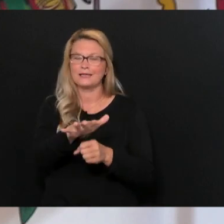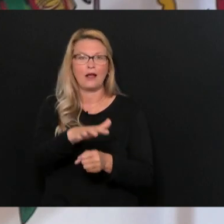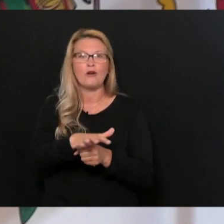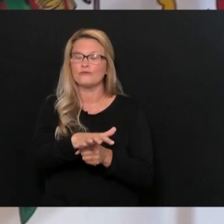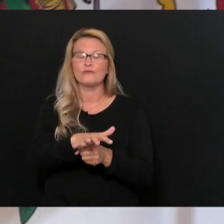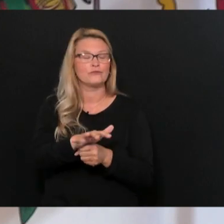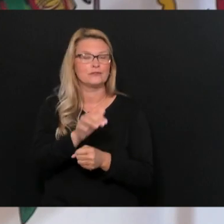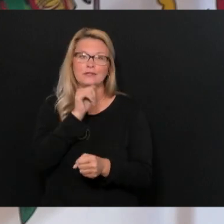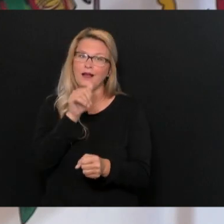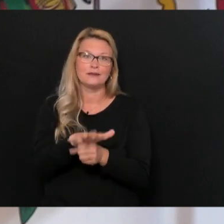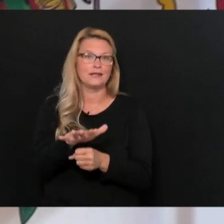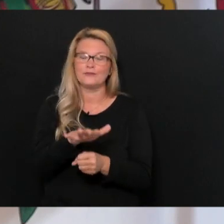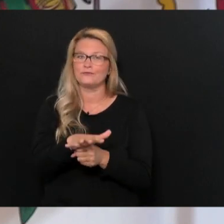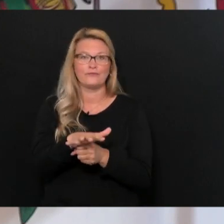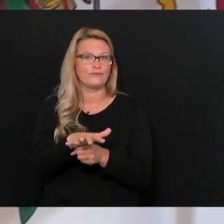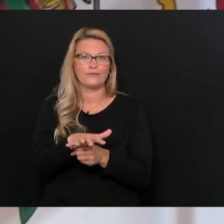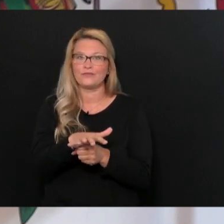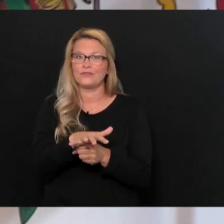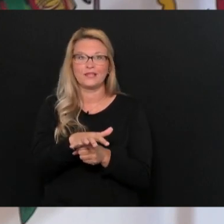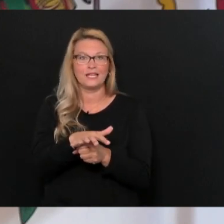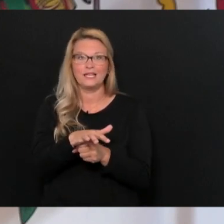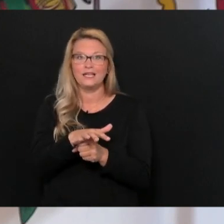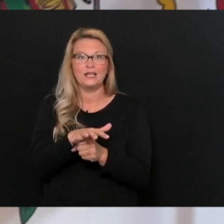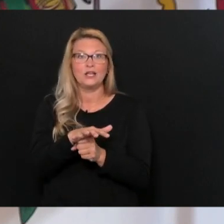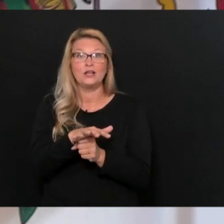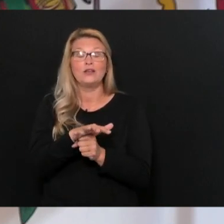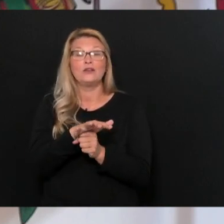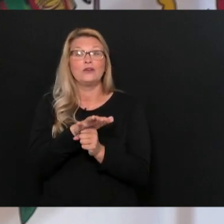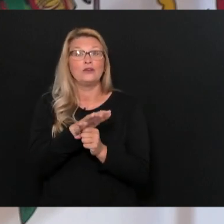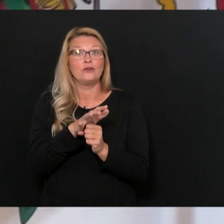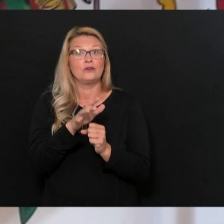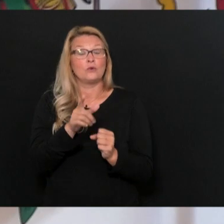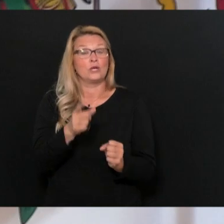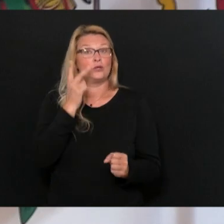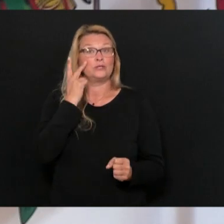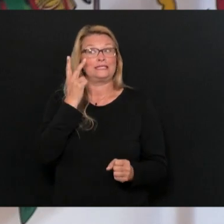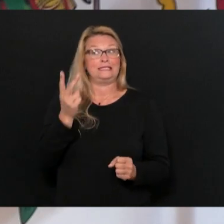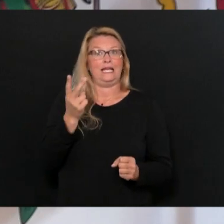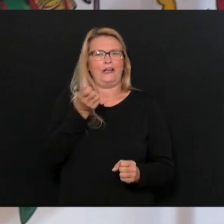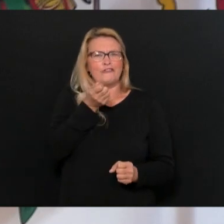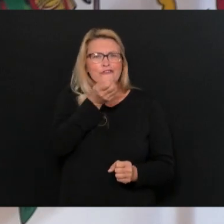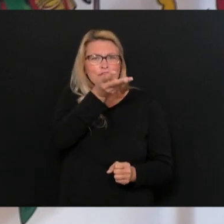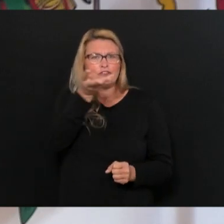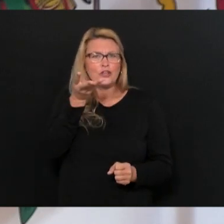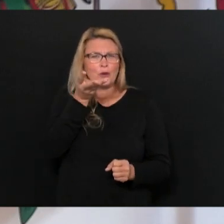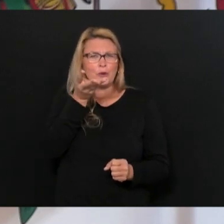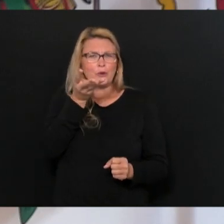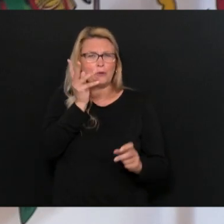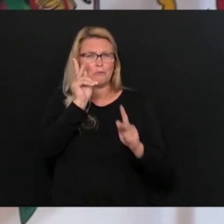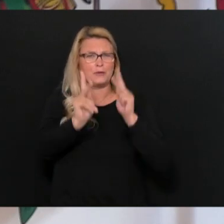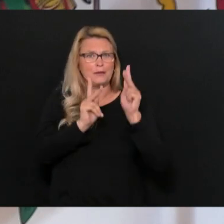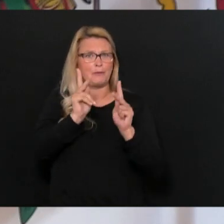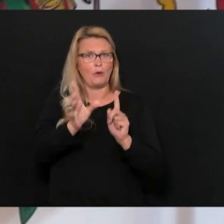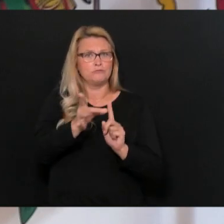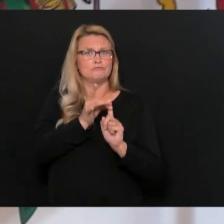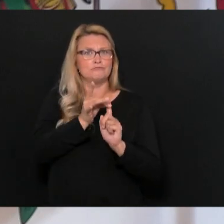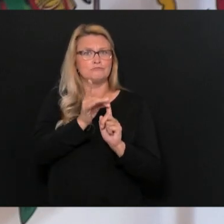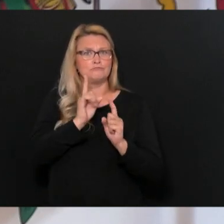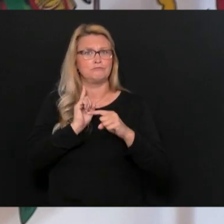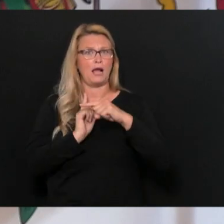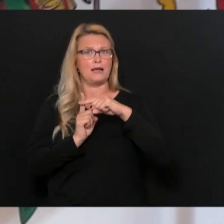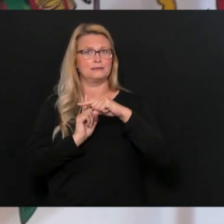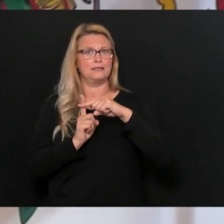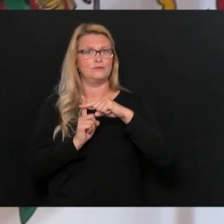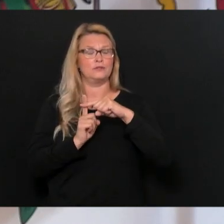That's just not going to cut it. You know, then when you have just a very few positive cases,